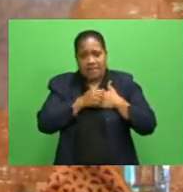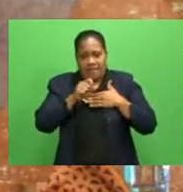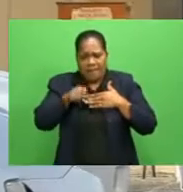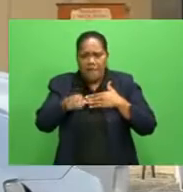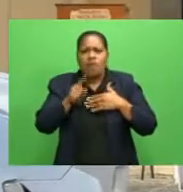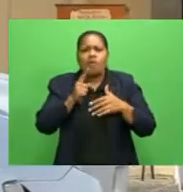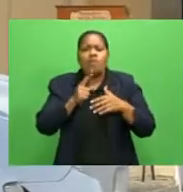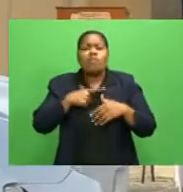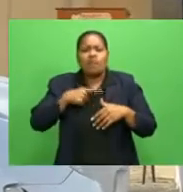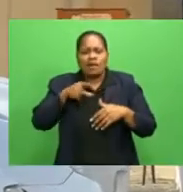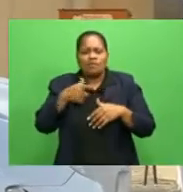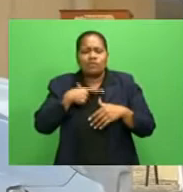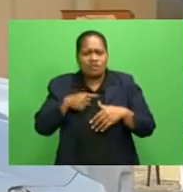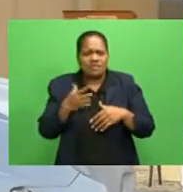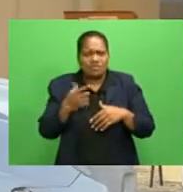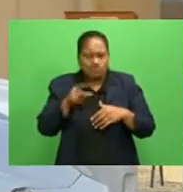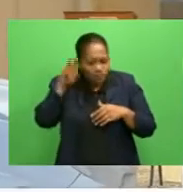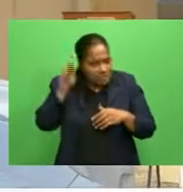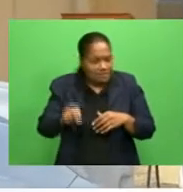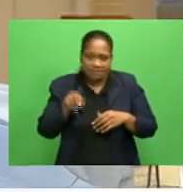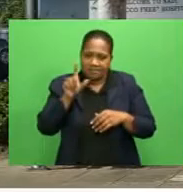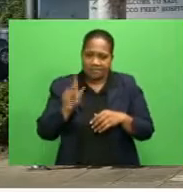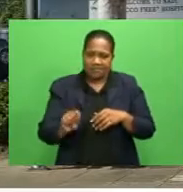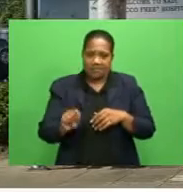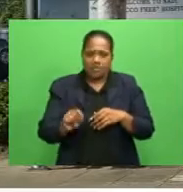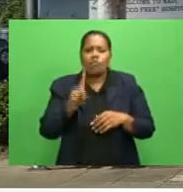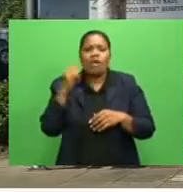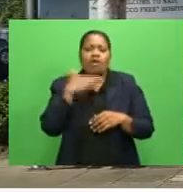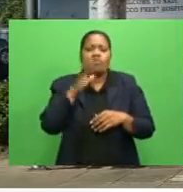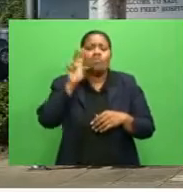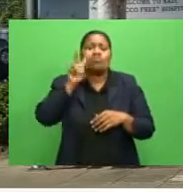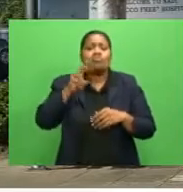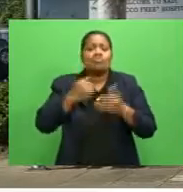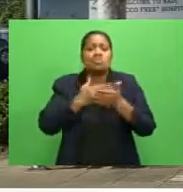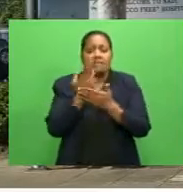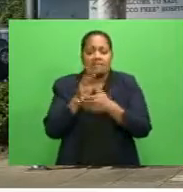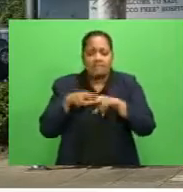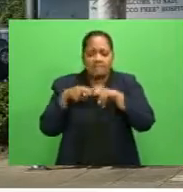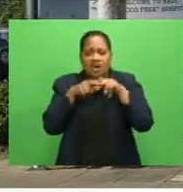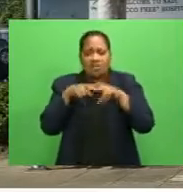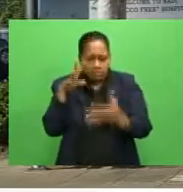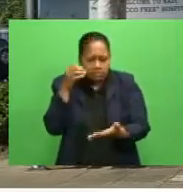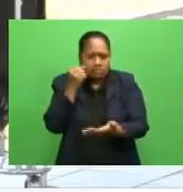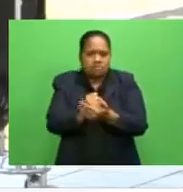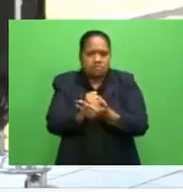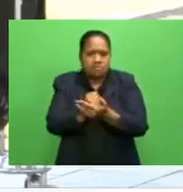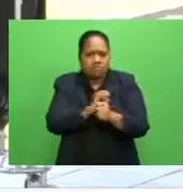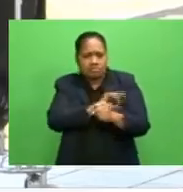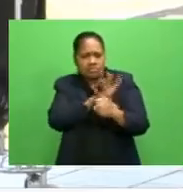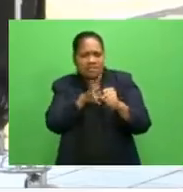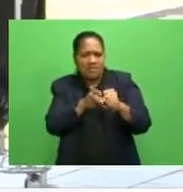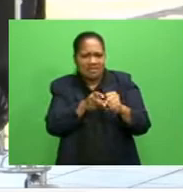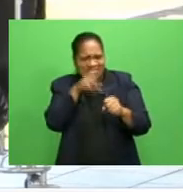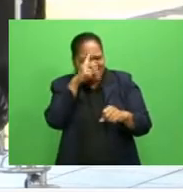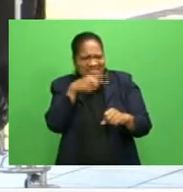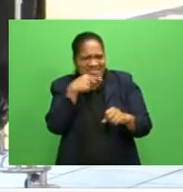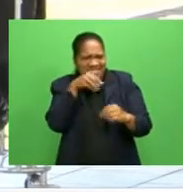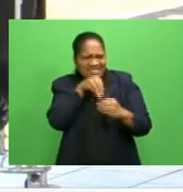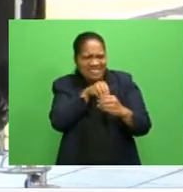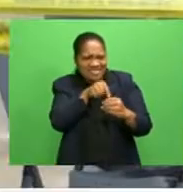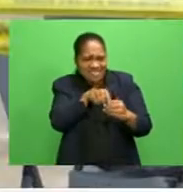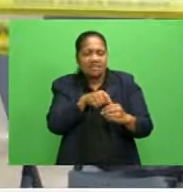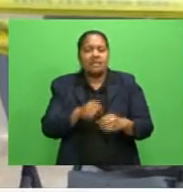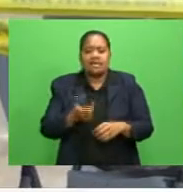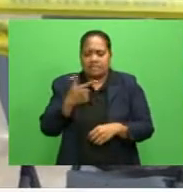action. It's now 102 days since Fiji confirmed its first COVID-19 case and 72 days since the